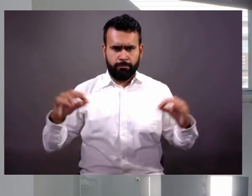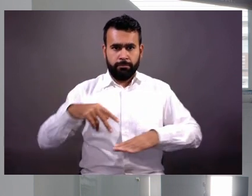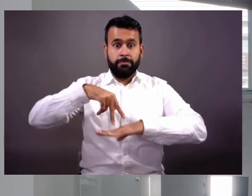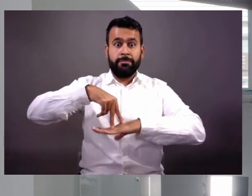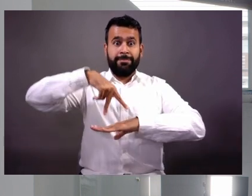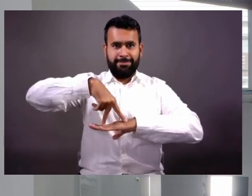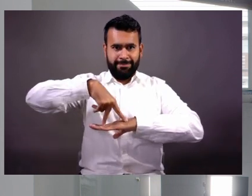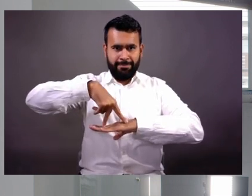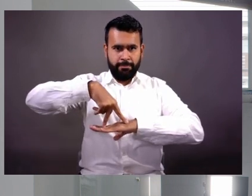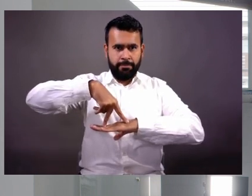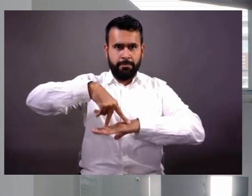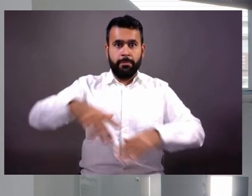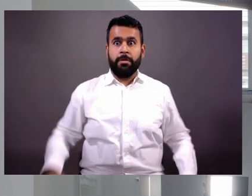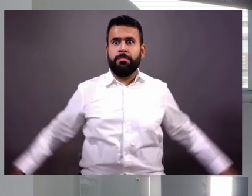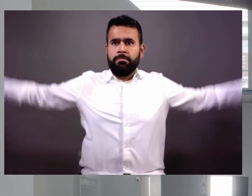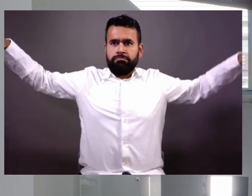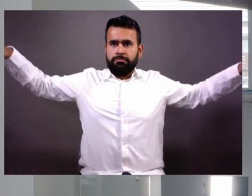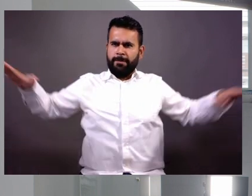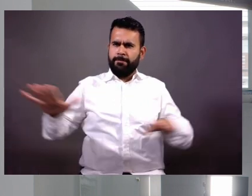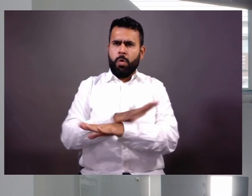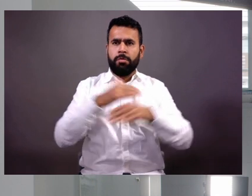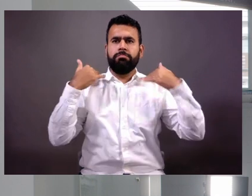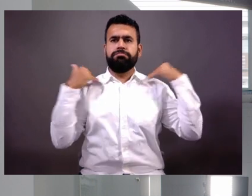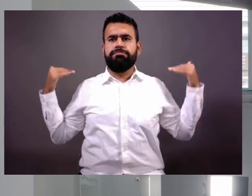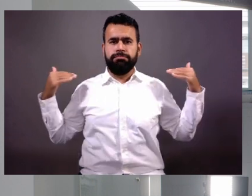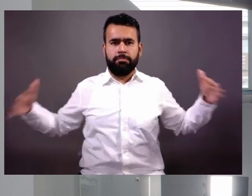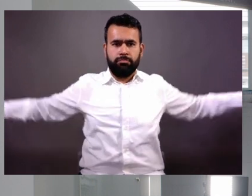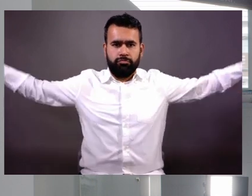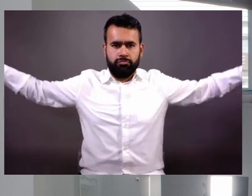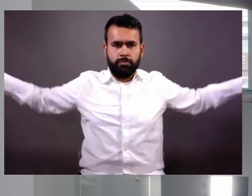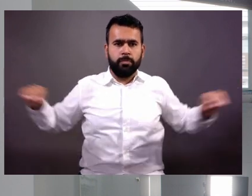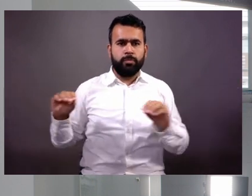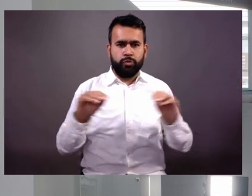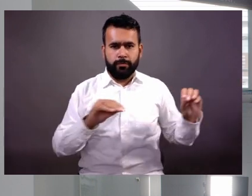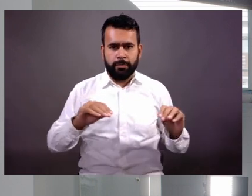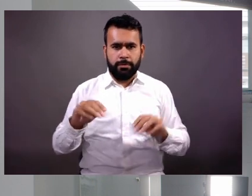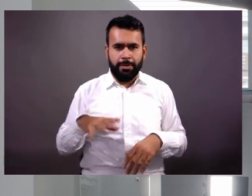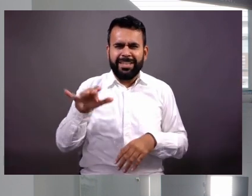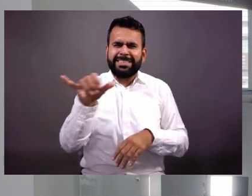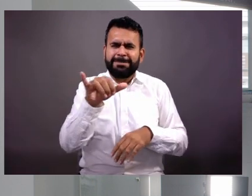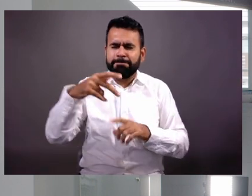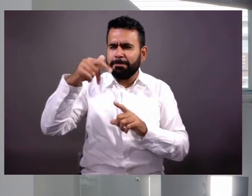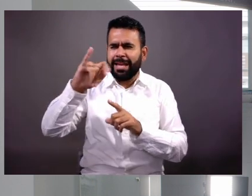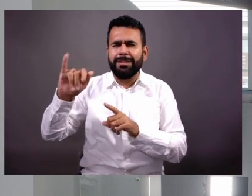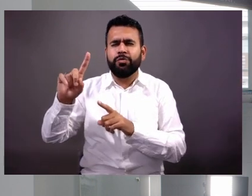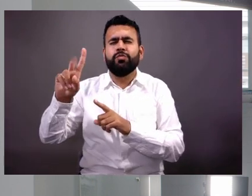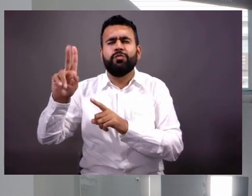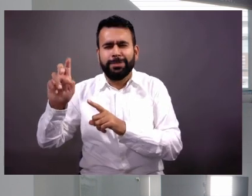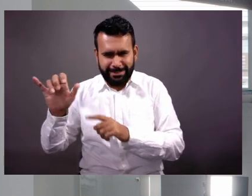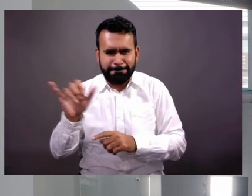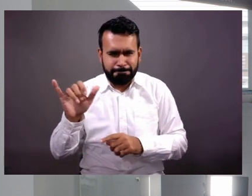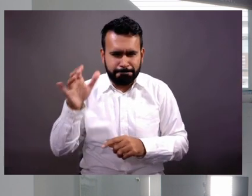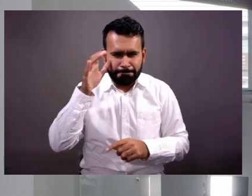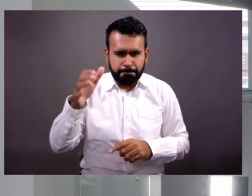are starting at shoulder width, I'm going to jump apart, arms out. So similar to this move in the